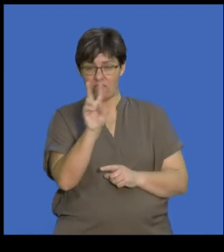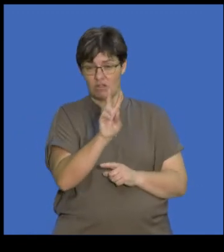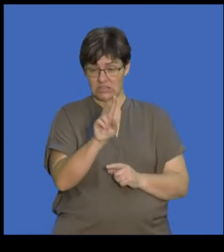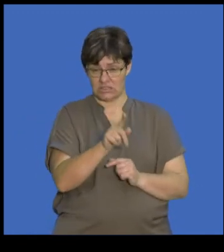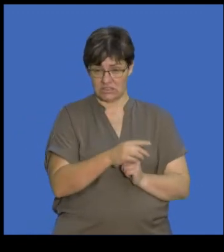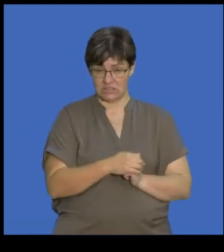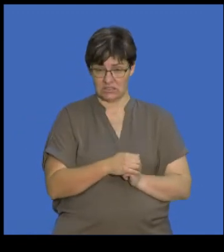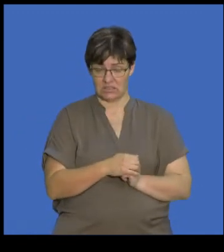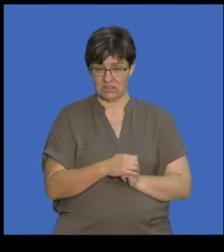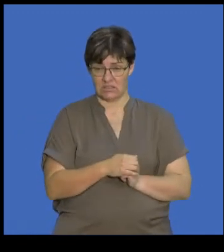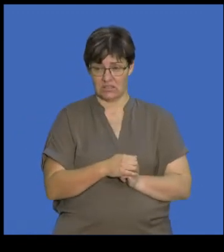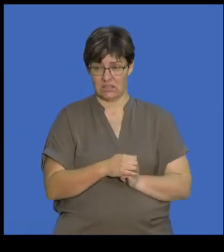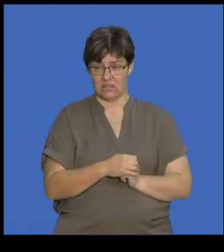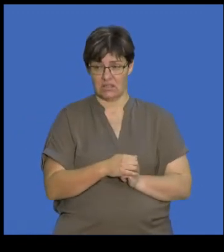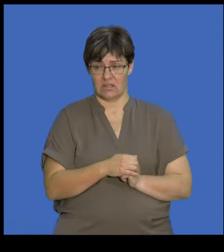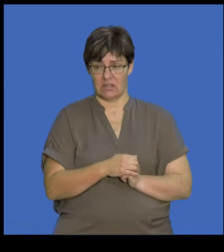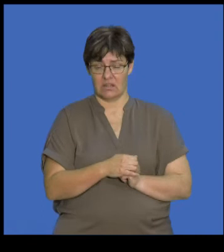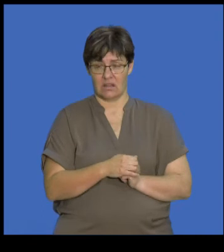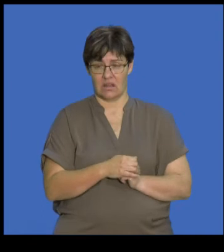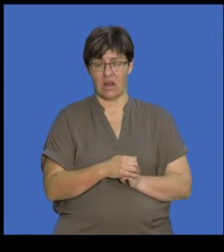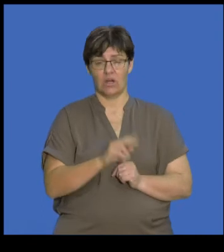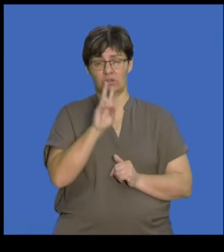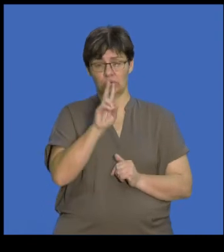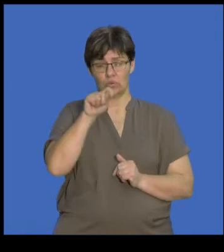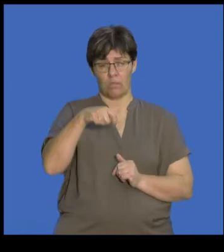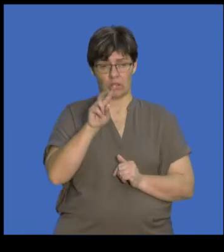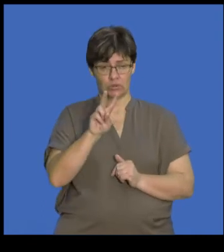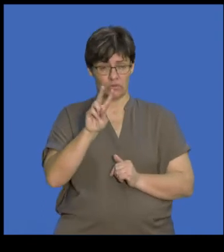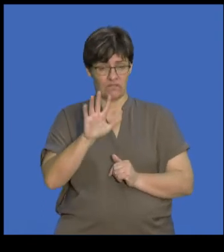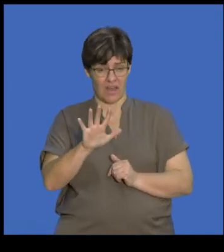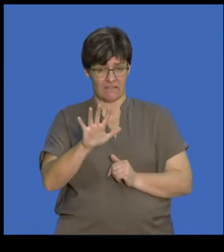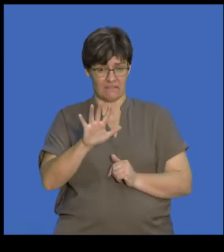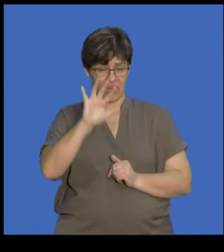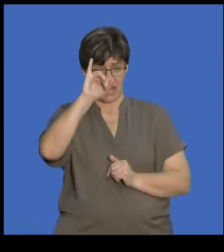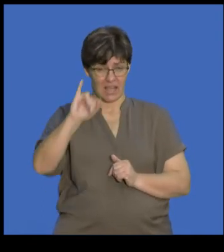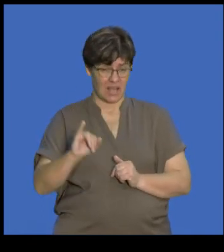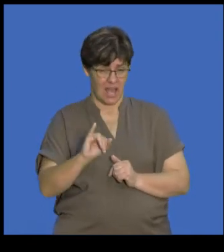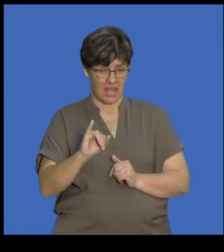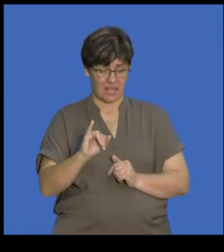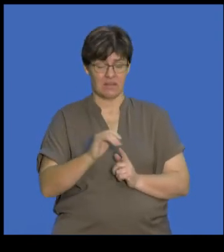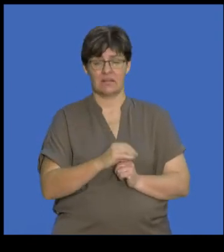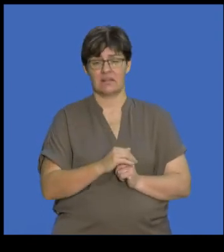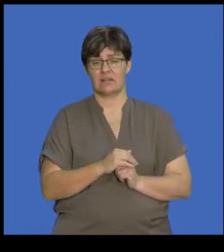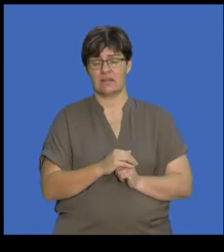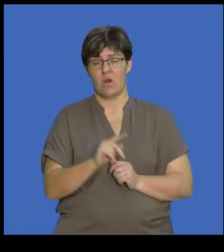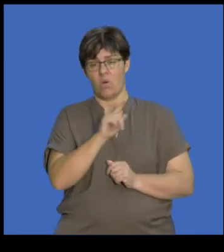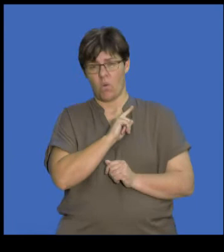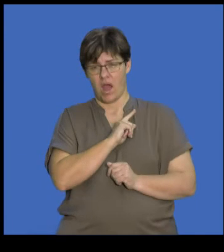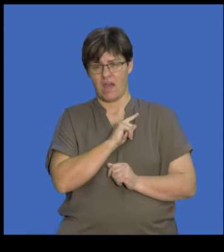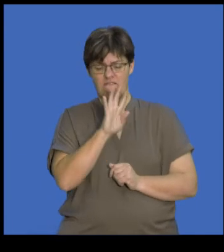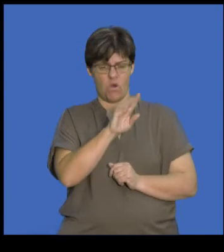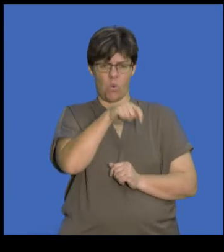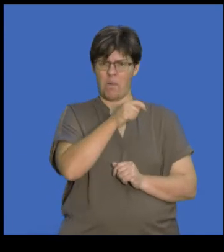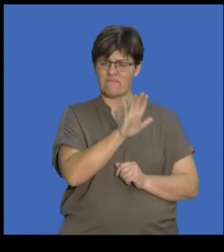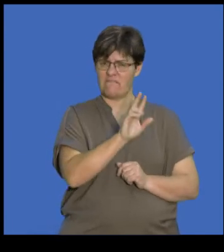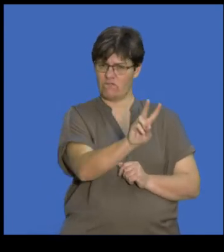of it's the current of 2.25, it goes with something like what? Because this is 4.5, this